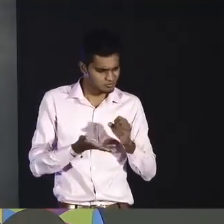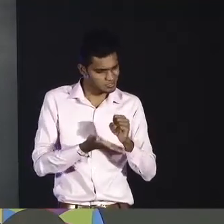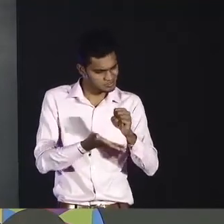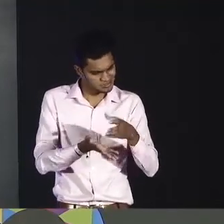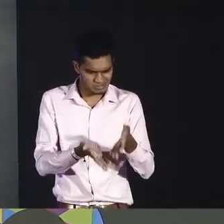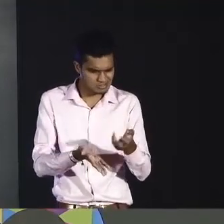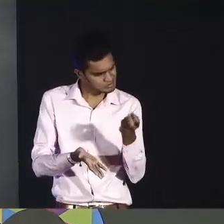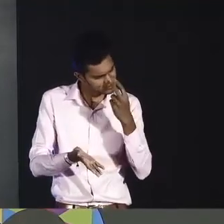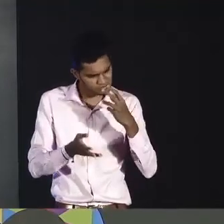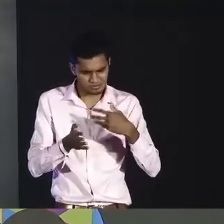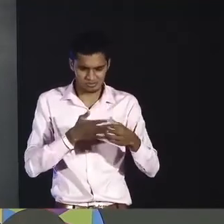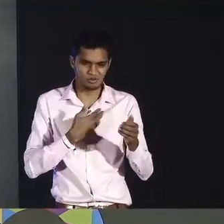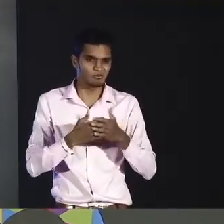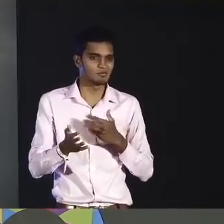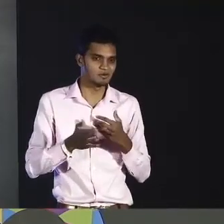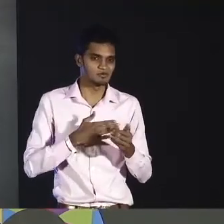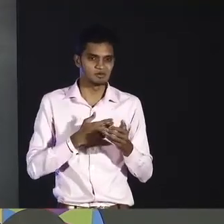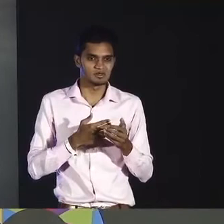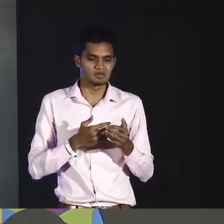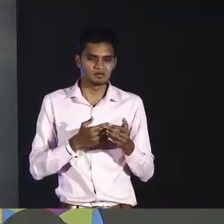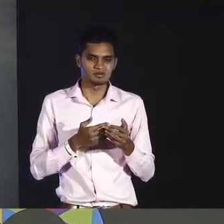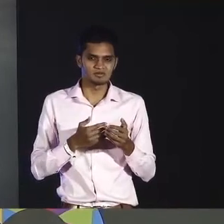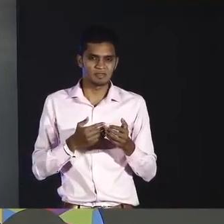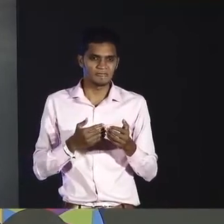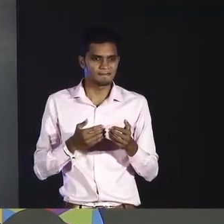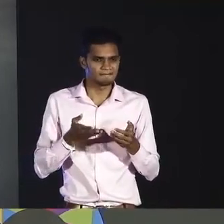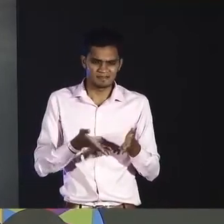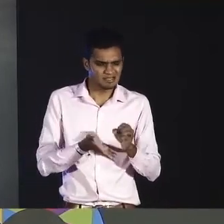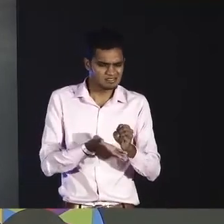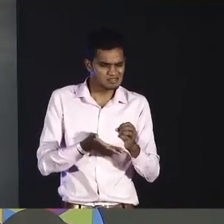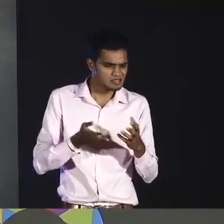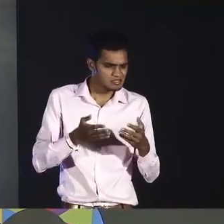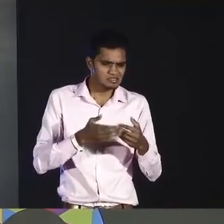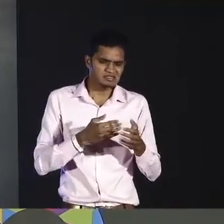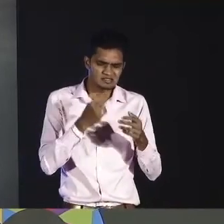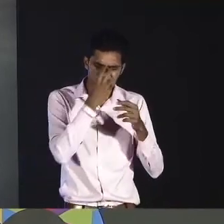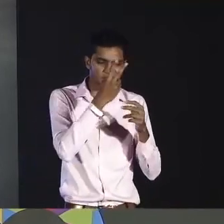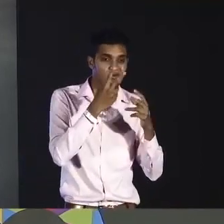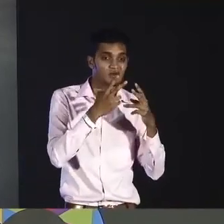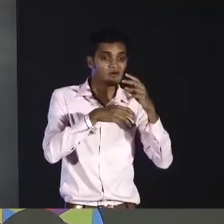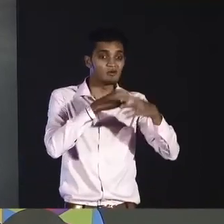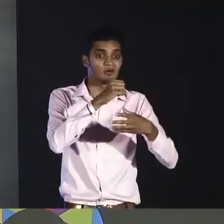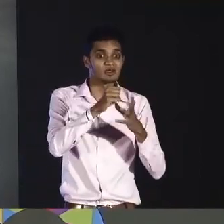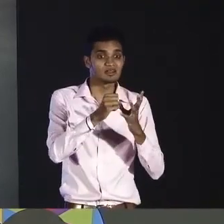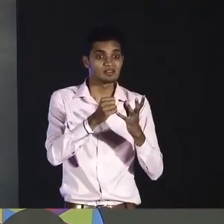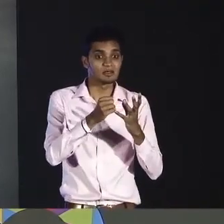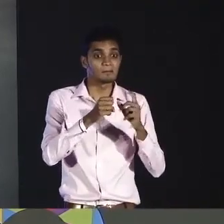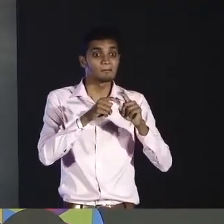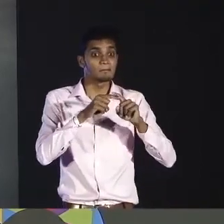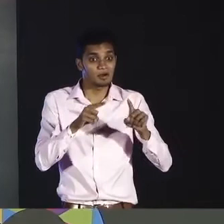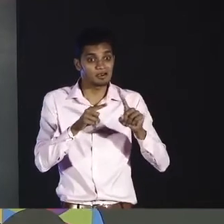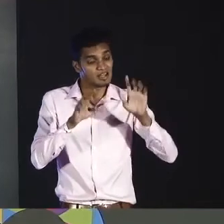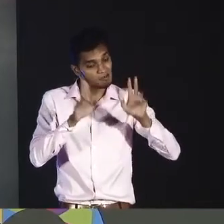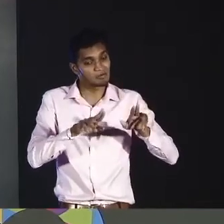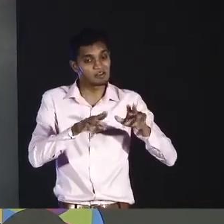see. Sometime, if doesn't matter if my grandson cannot see the world, there will be a day when the world will see my grandson.